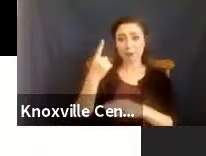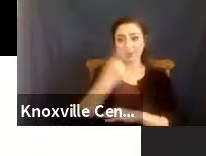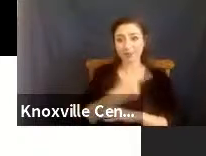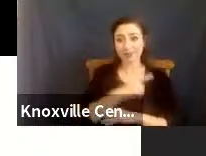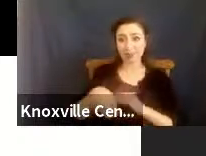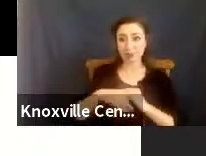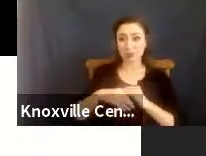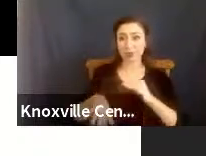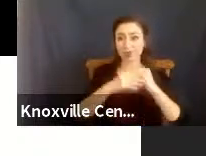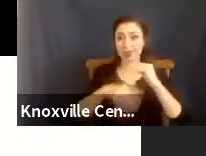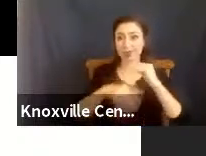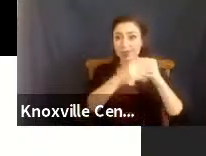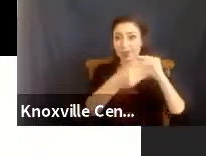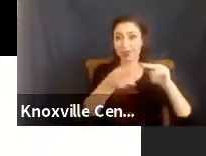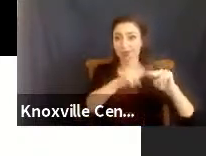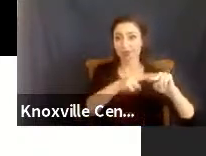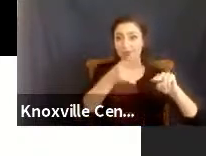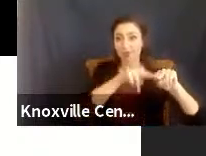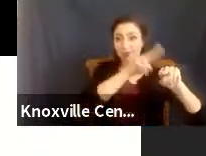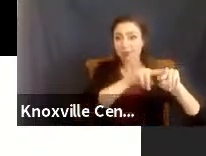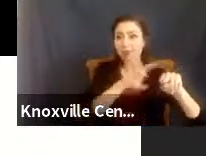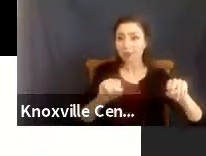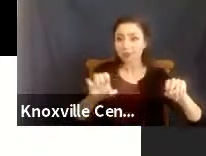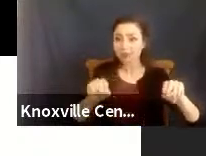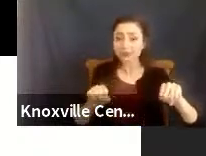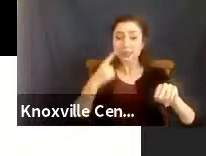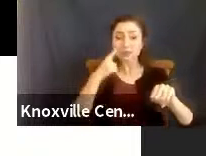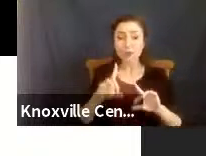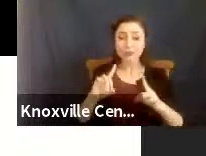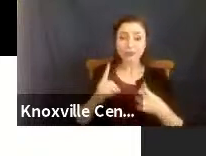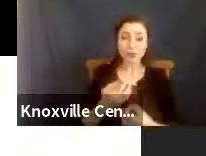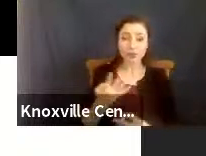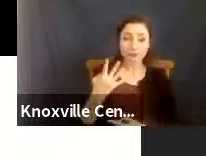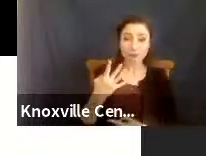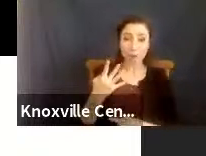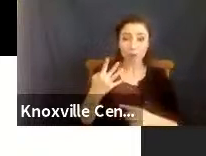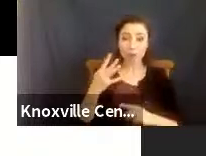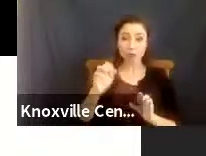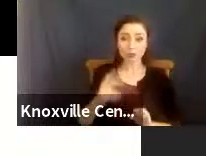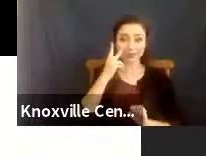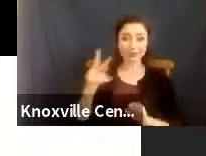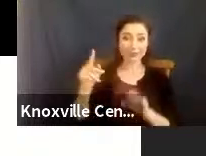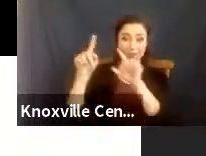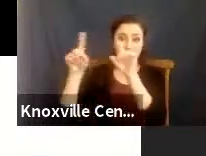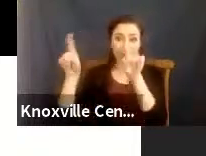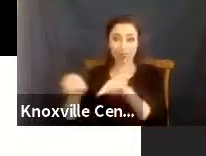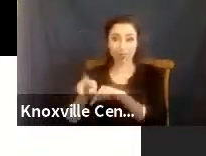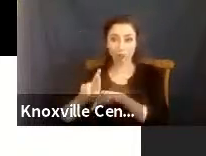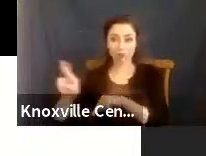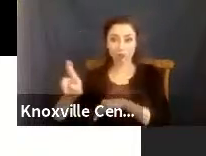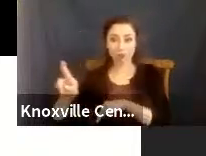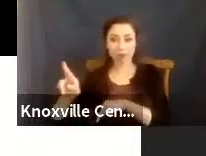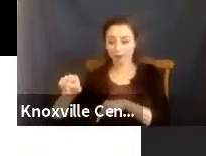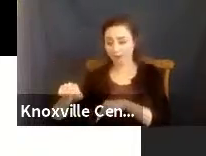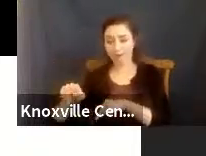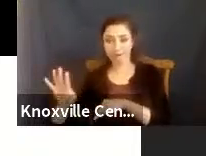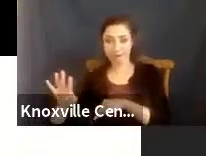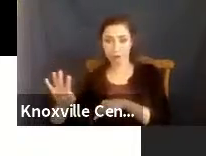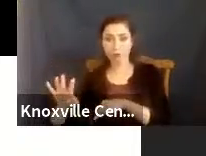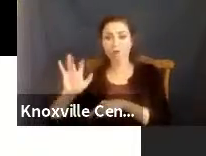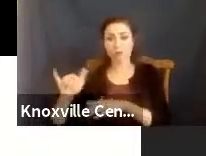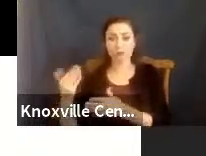add cases. The district, that 4 in the far right-hand side is also